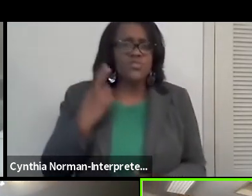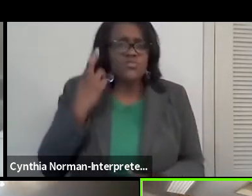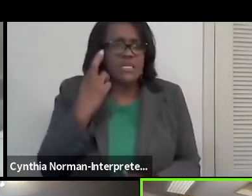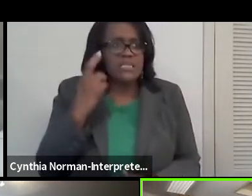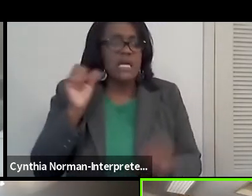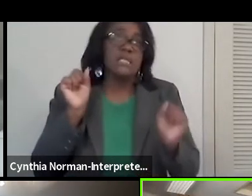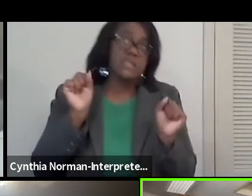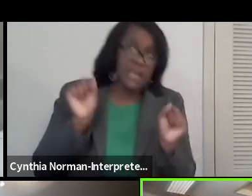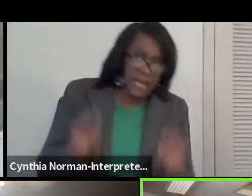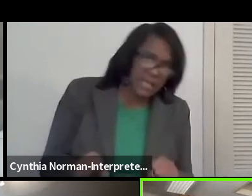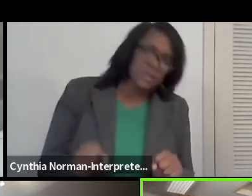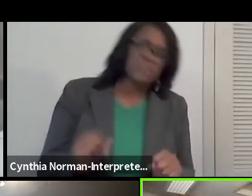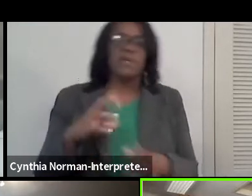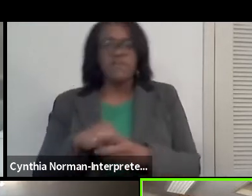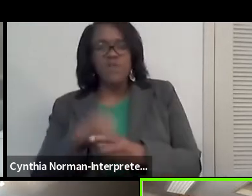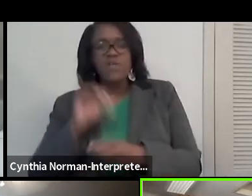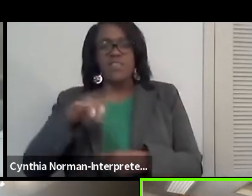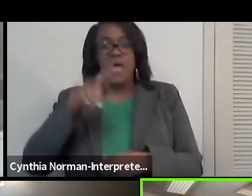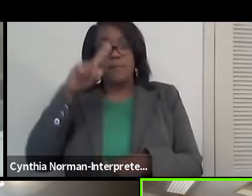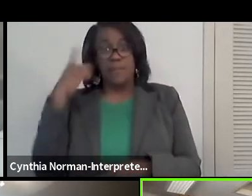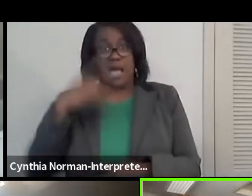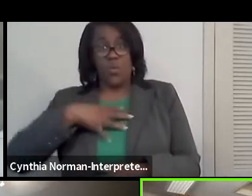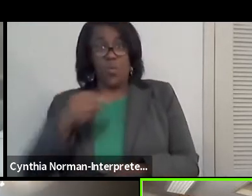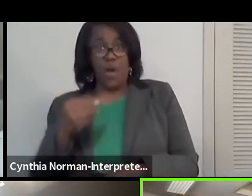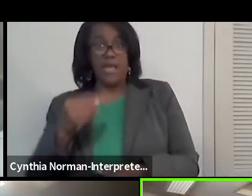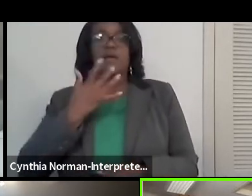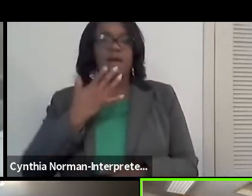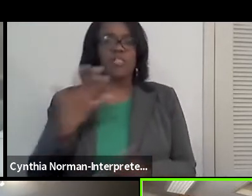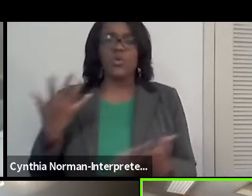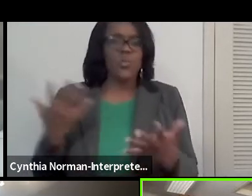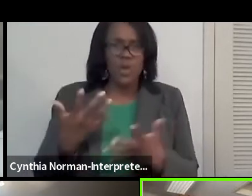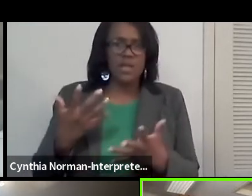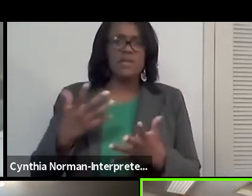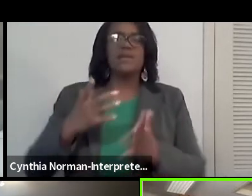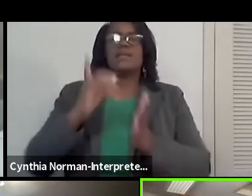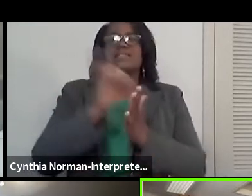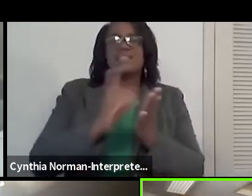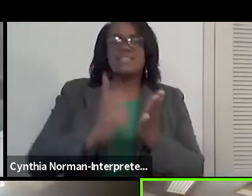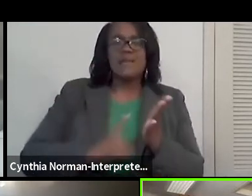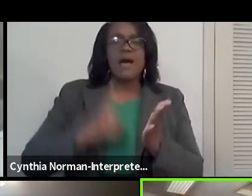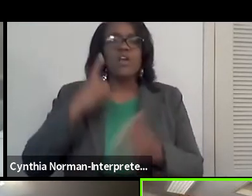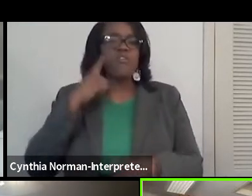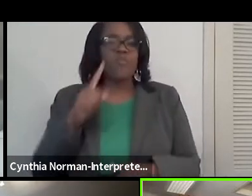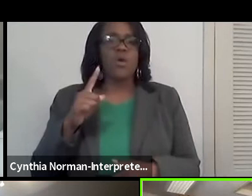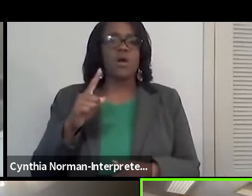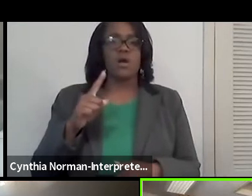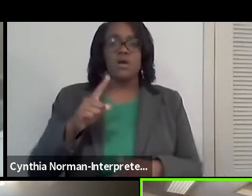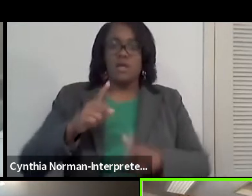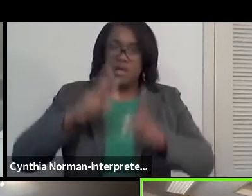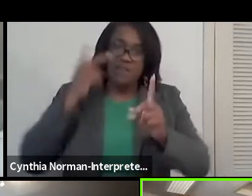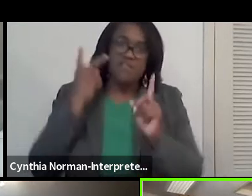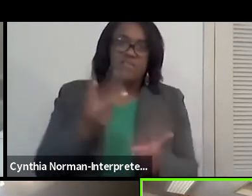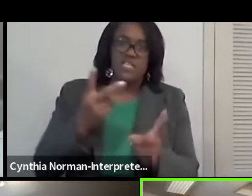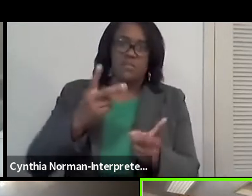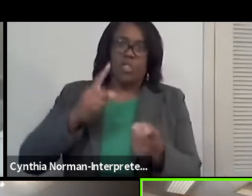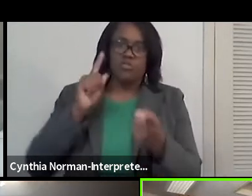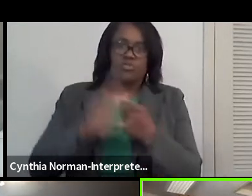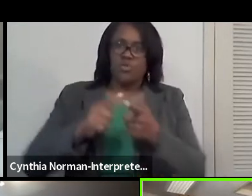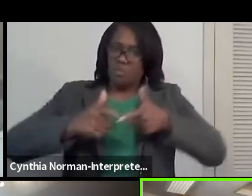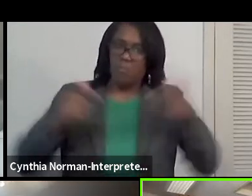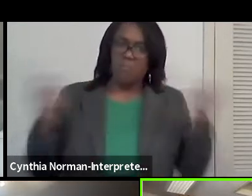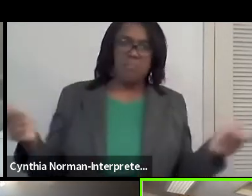potentially be at play is that that black and white coloration is really, really designed to be maximally visible to the widest range of